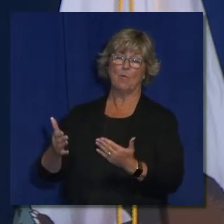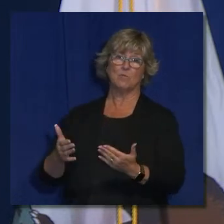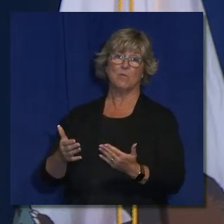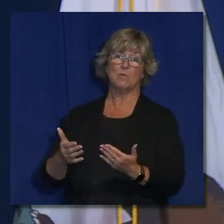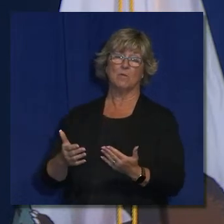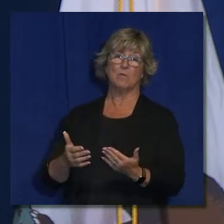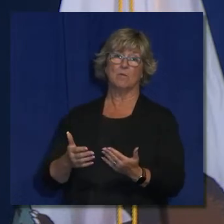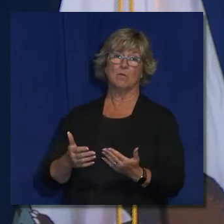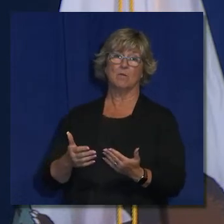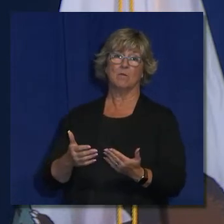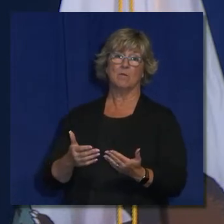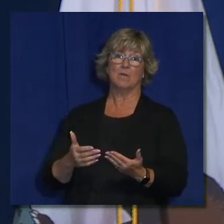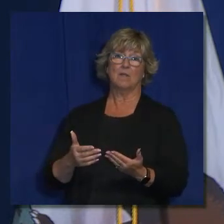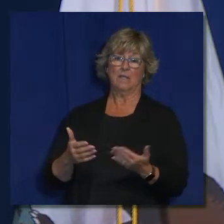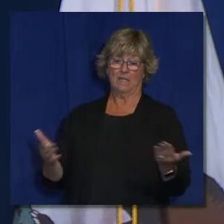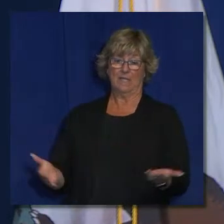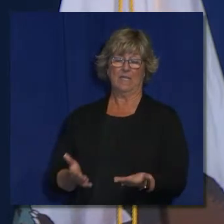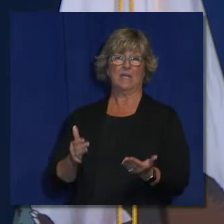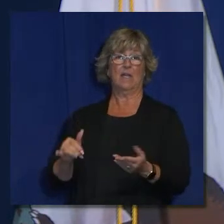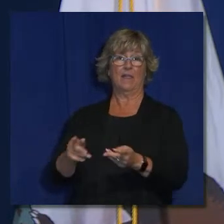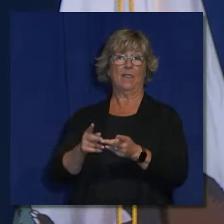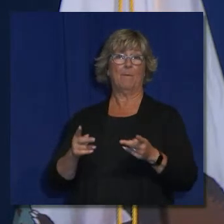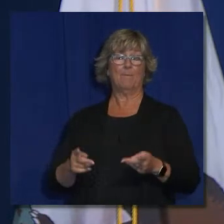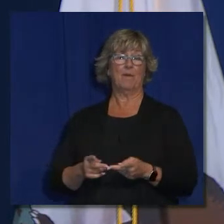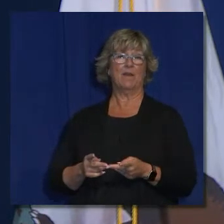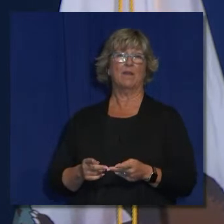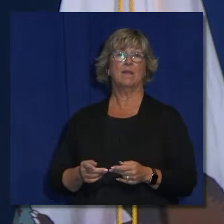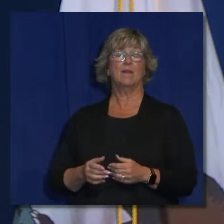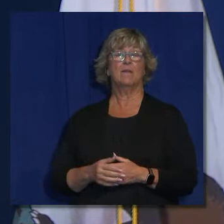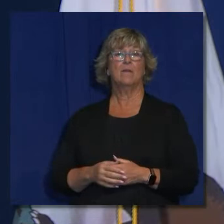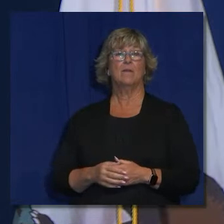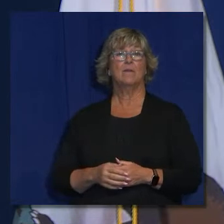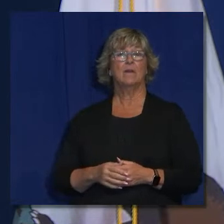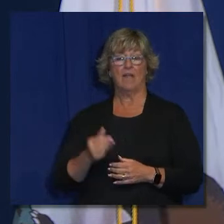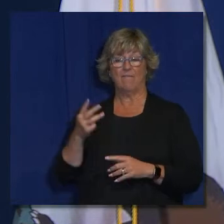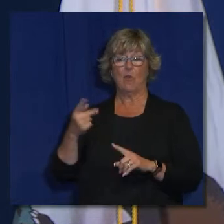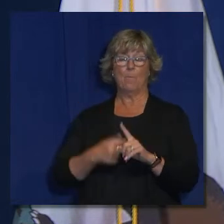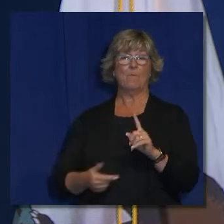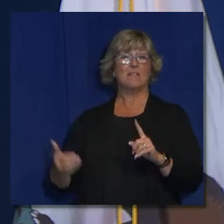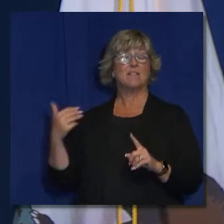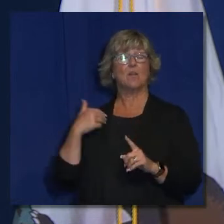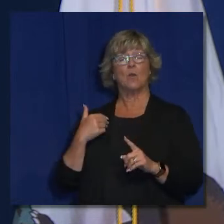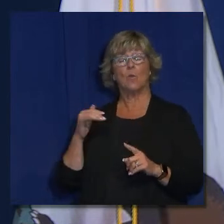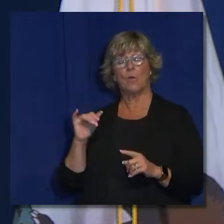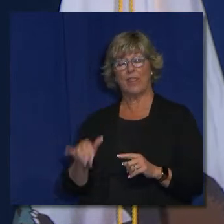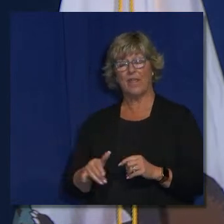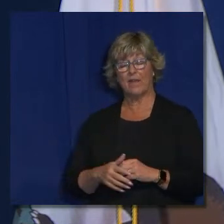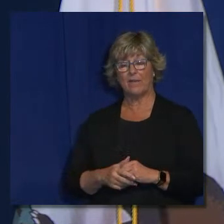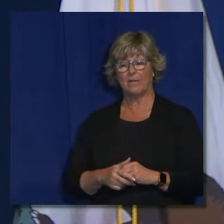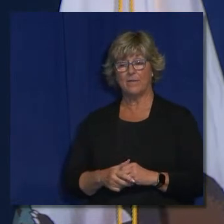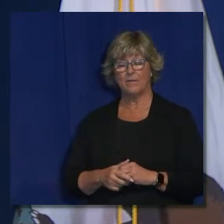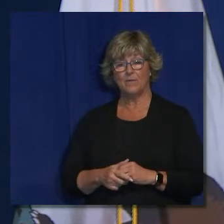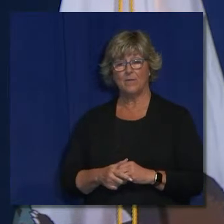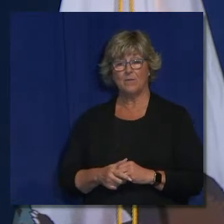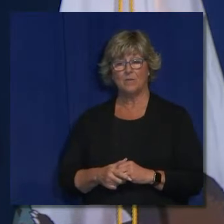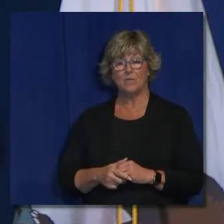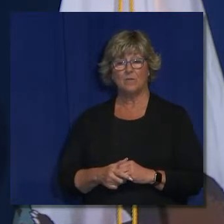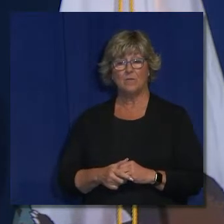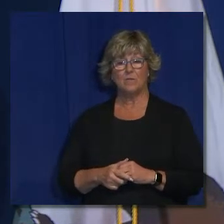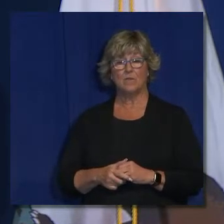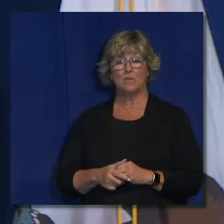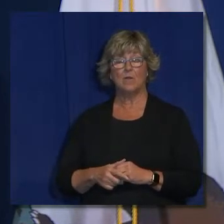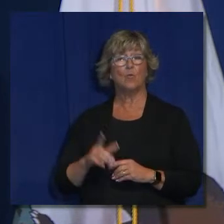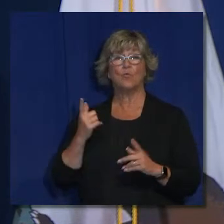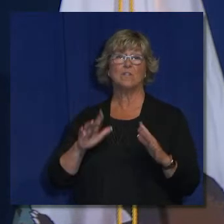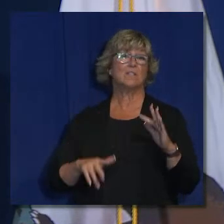in this place where we are in a few months ago, that we believe we